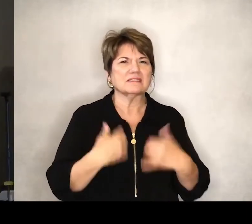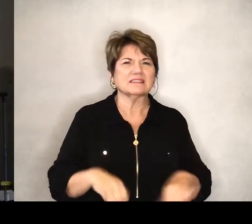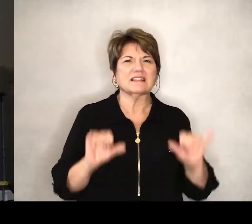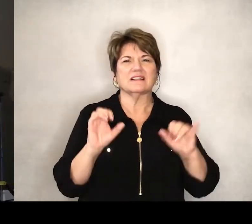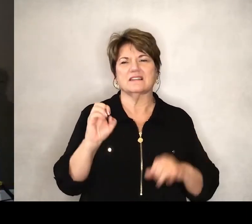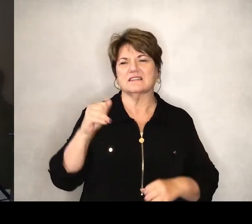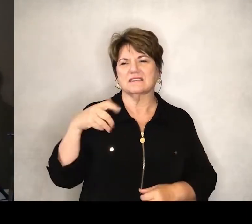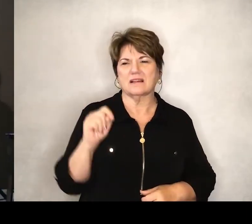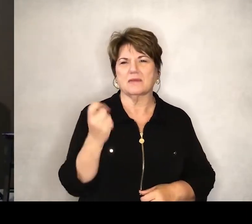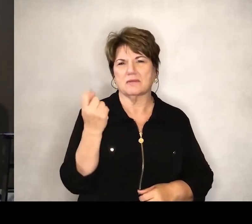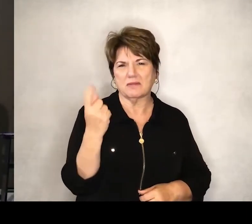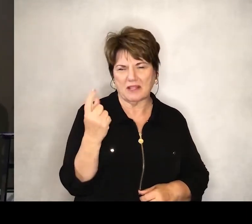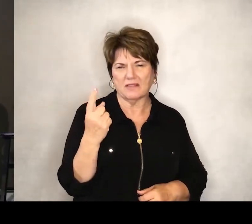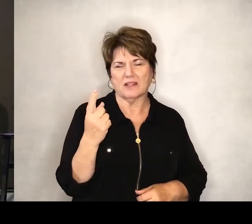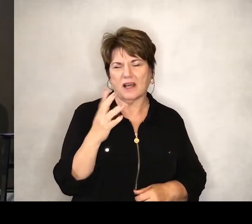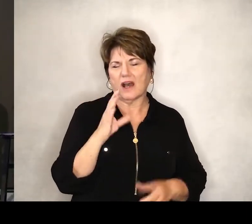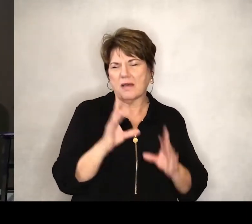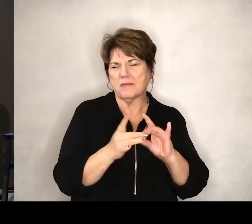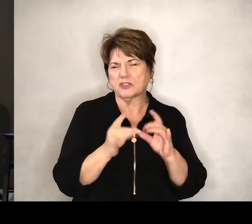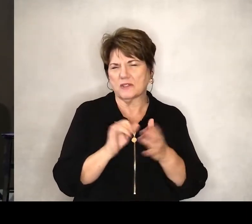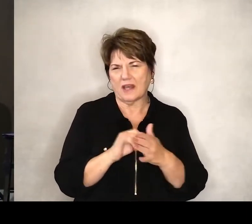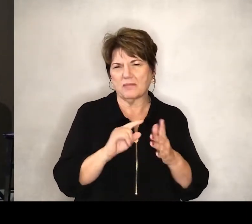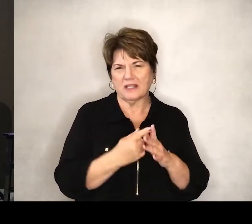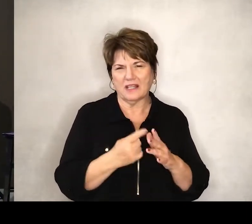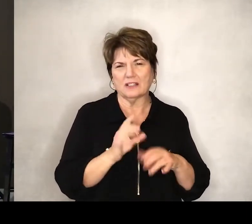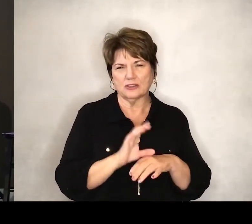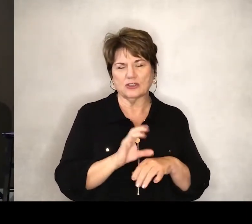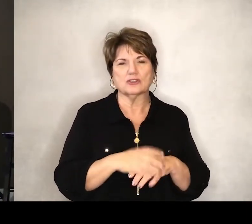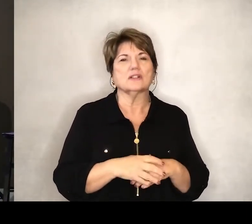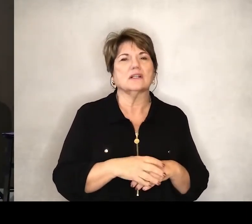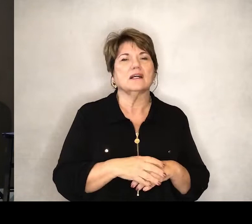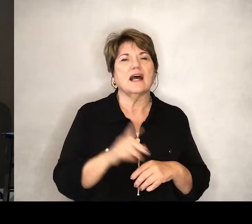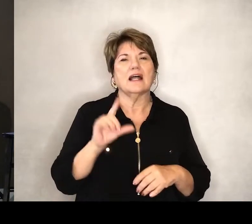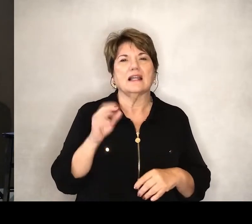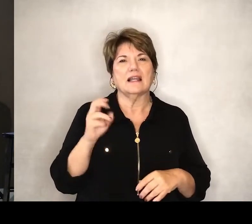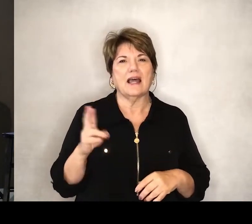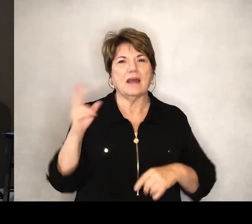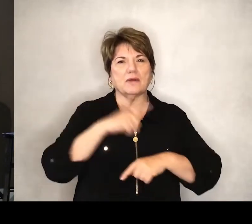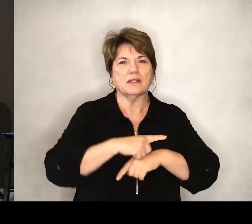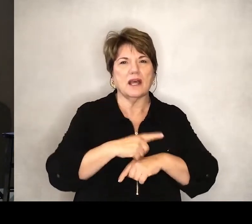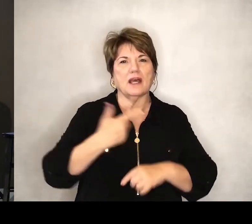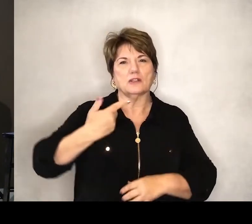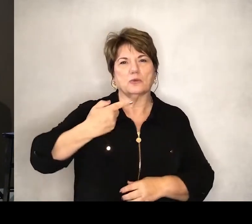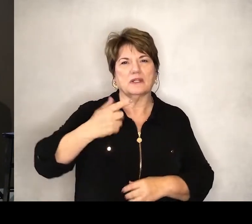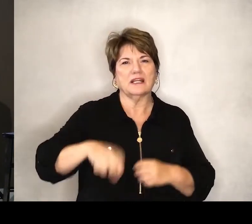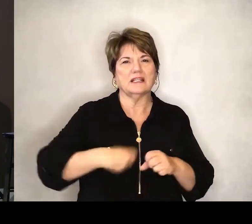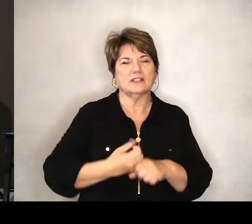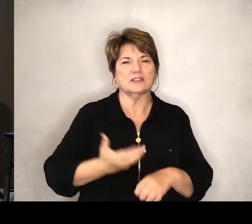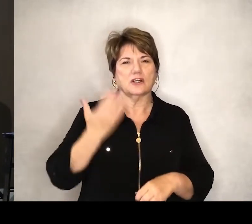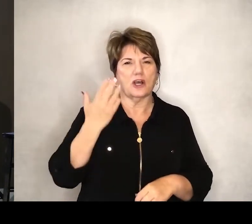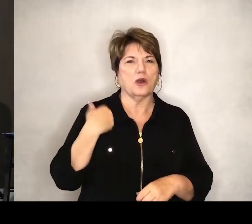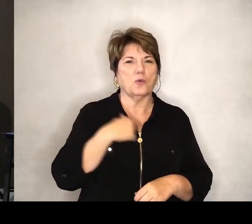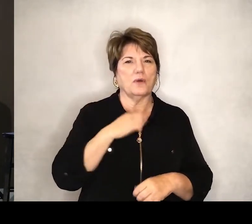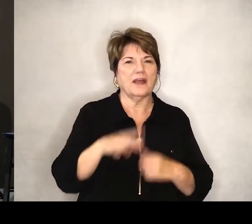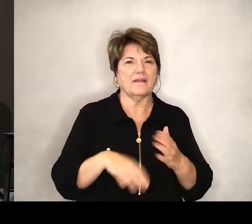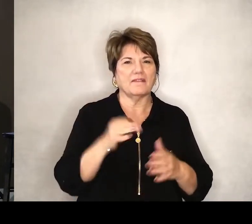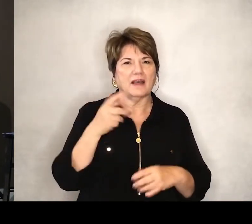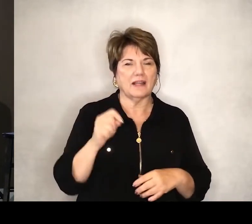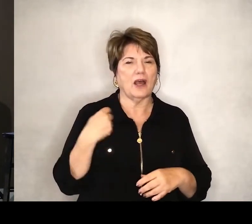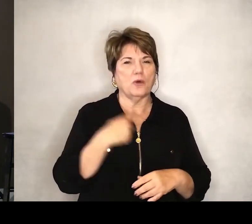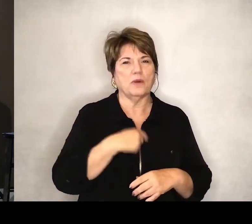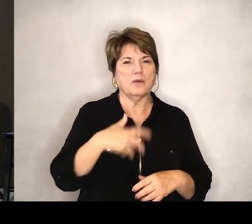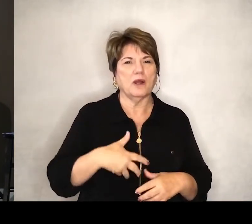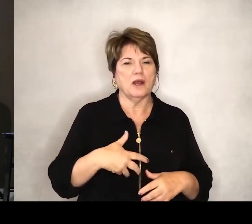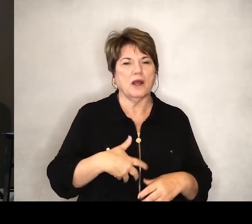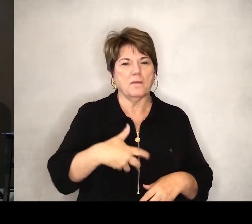I've kind of talked about this at the beginning of the service. On Labor Day, 21 years ago today, we found out we were pregnant